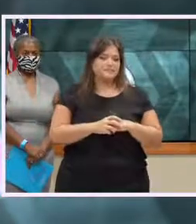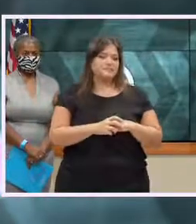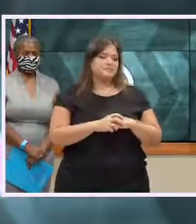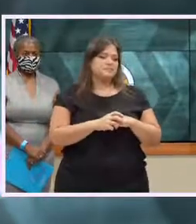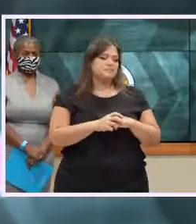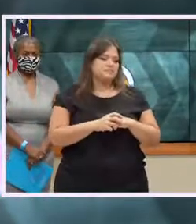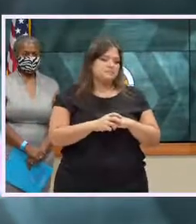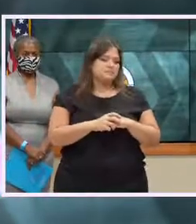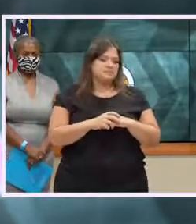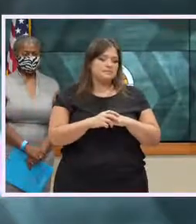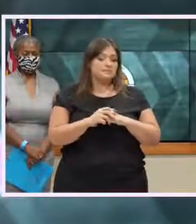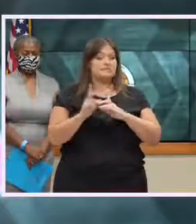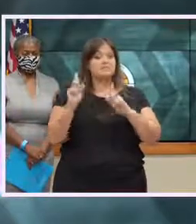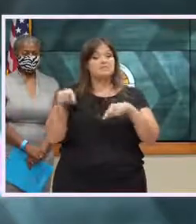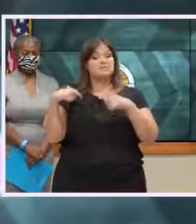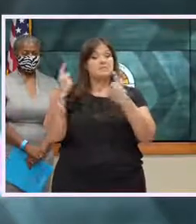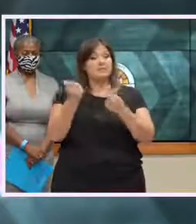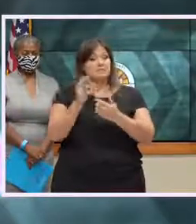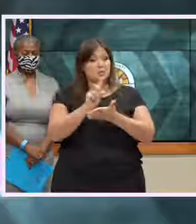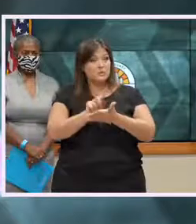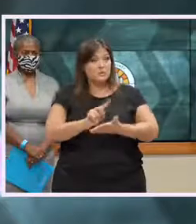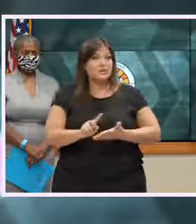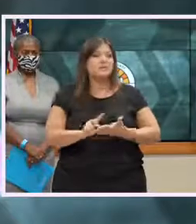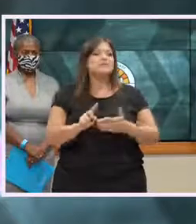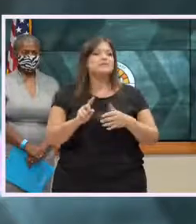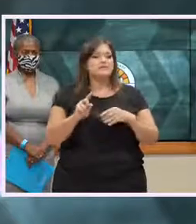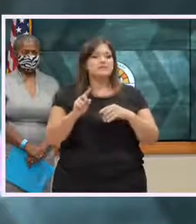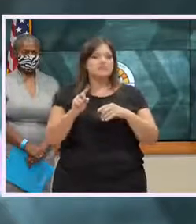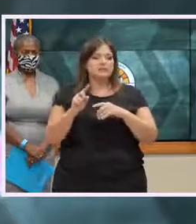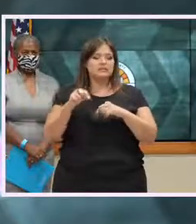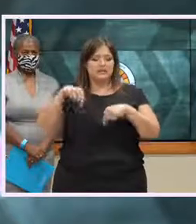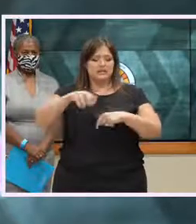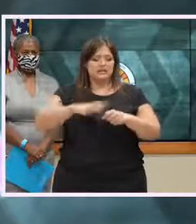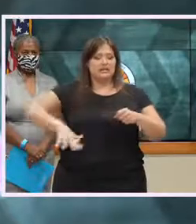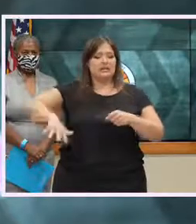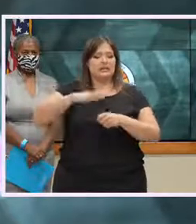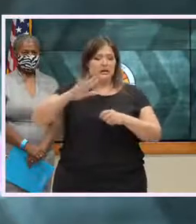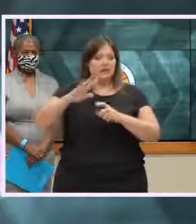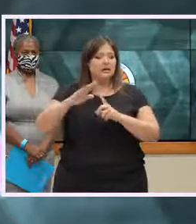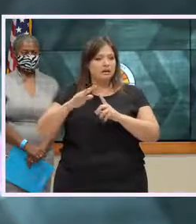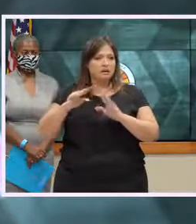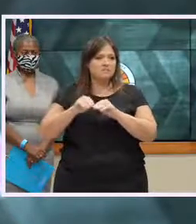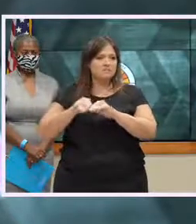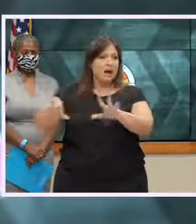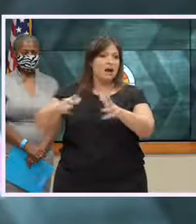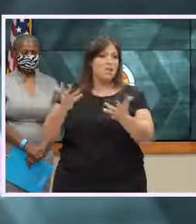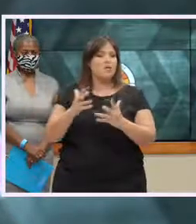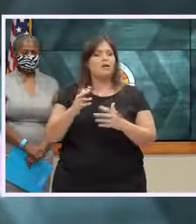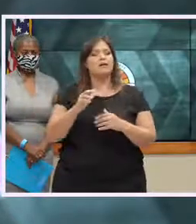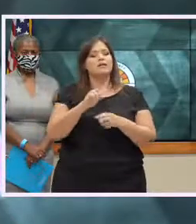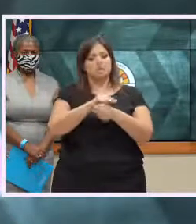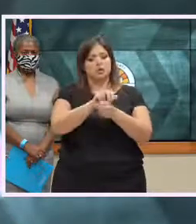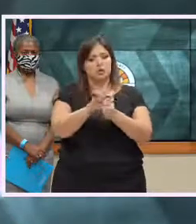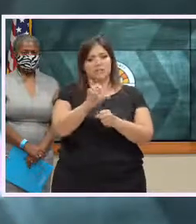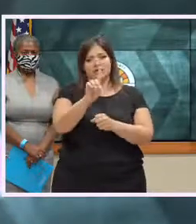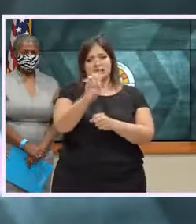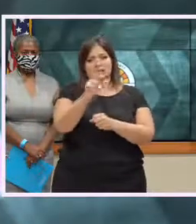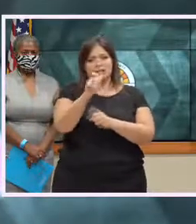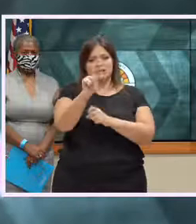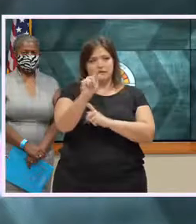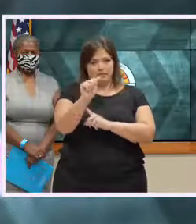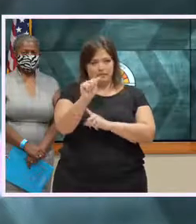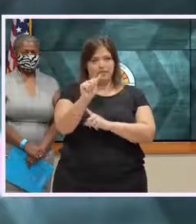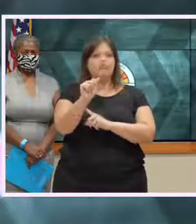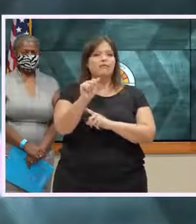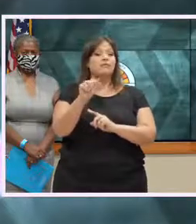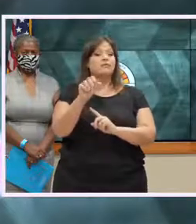Over the past few weeks, the region has been hit hard by the arrival of the Delta variant. The CDC estimates that the Delta variant,